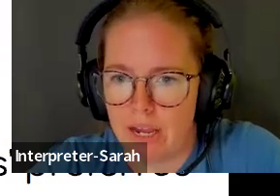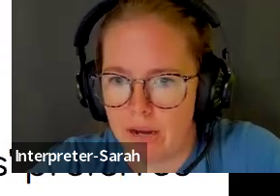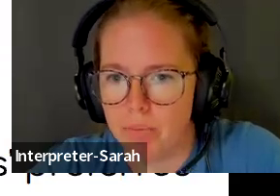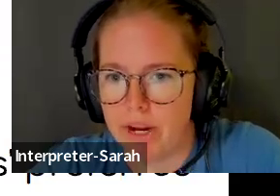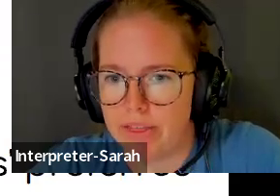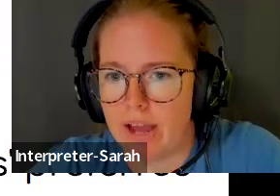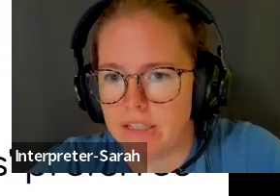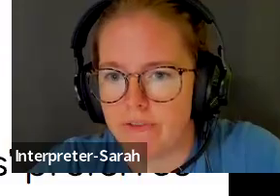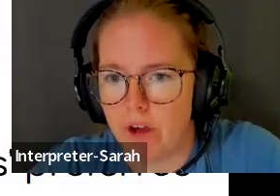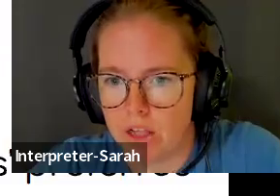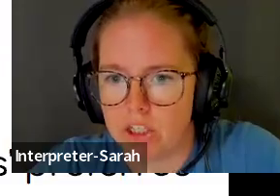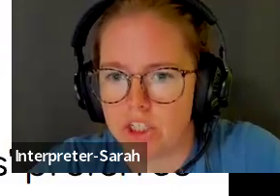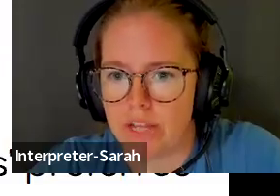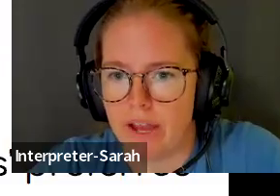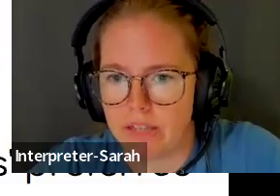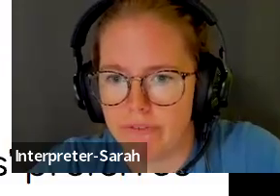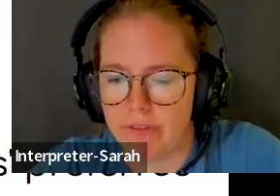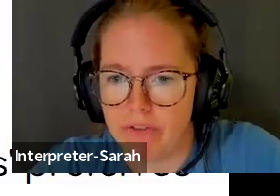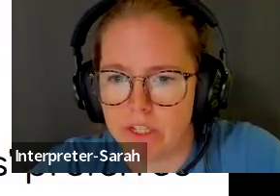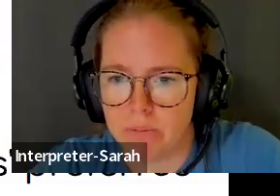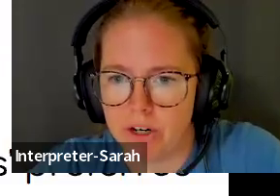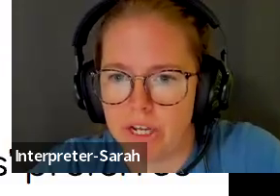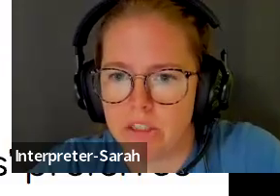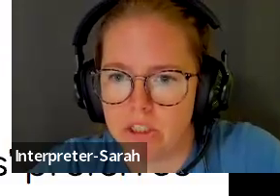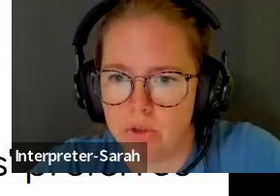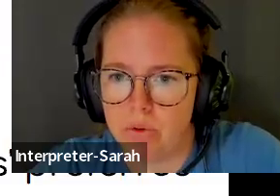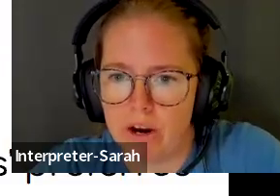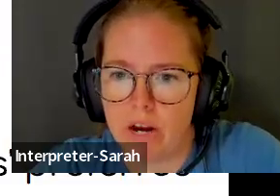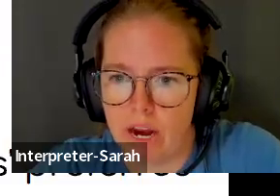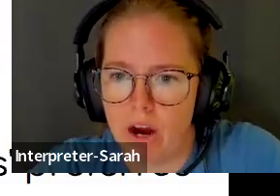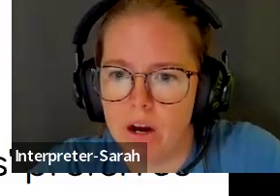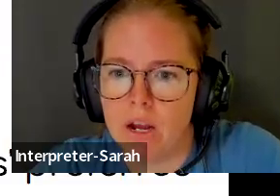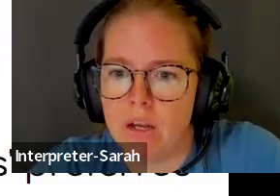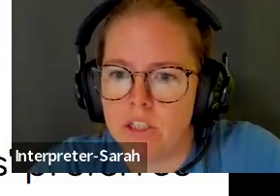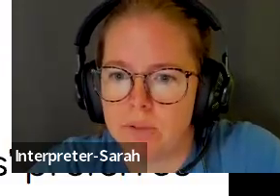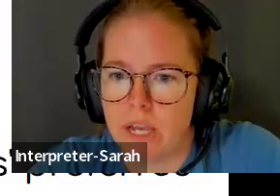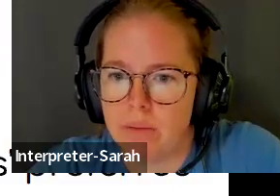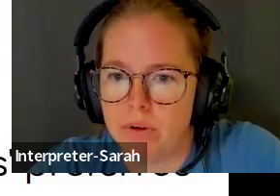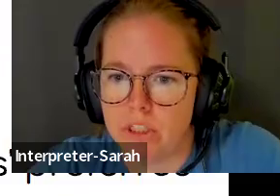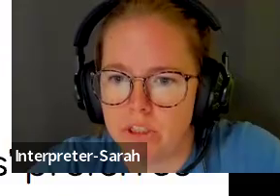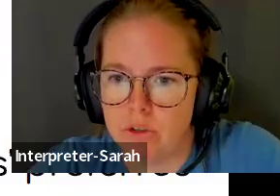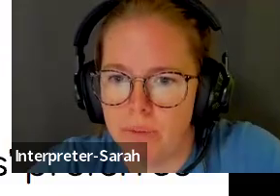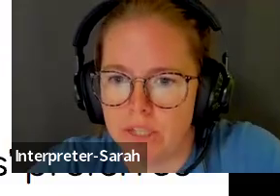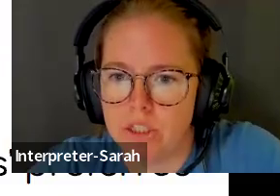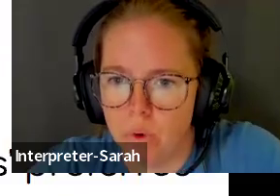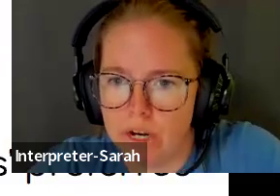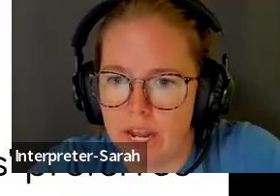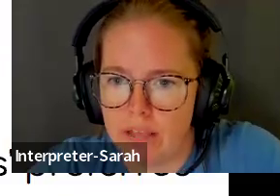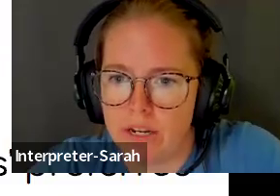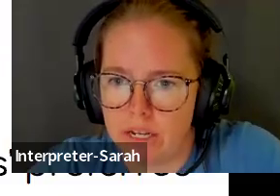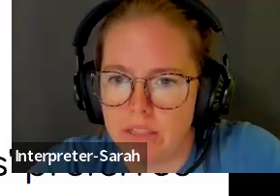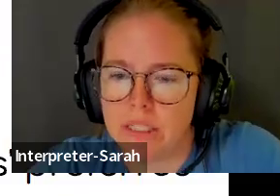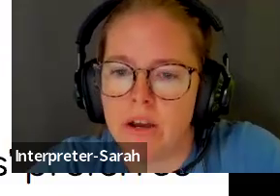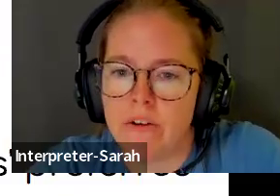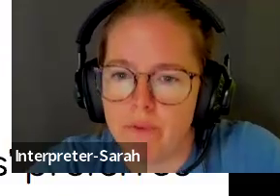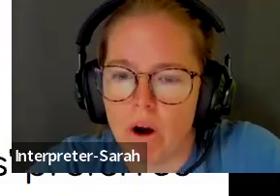experience and bring that deaf knowledge and that deaf life experience to their care to be able to best